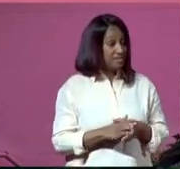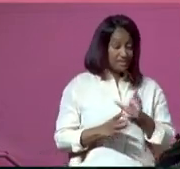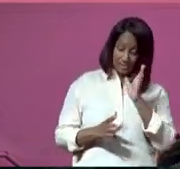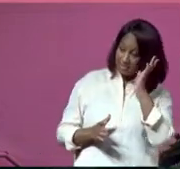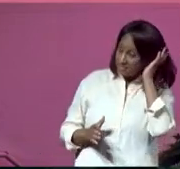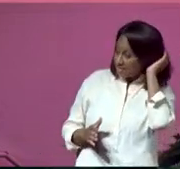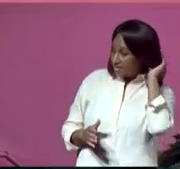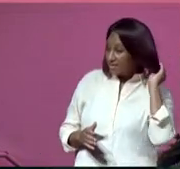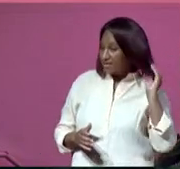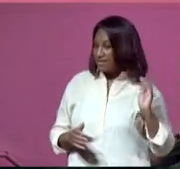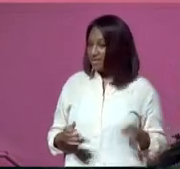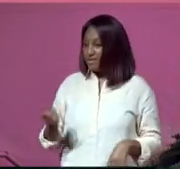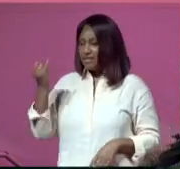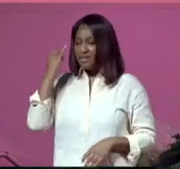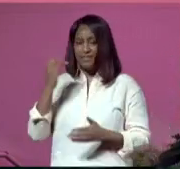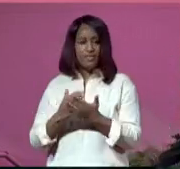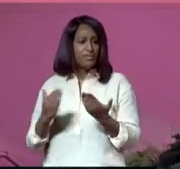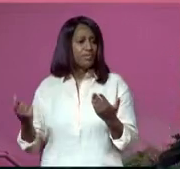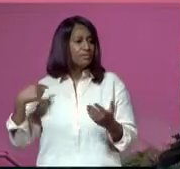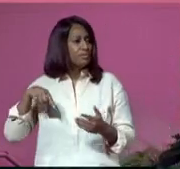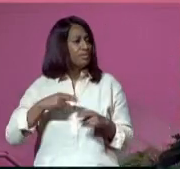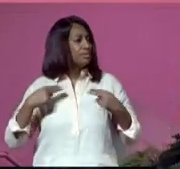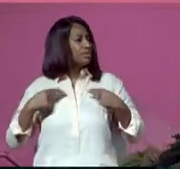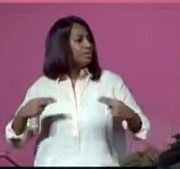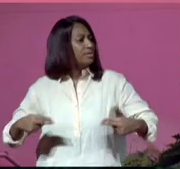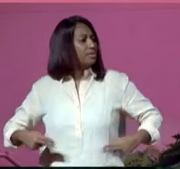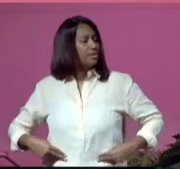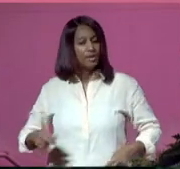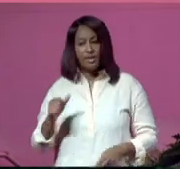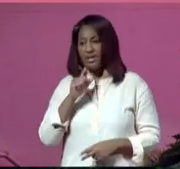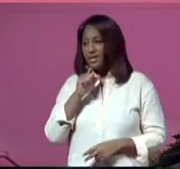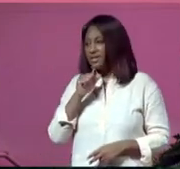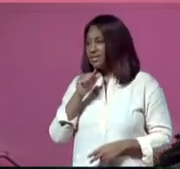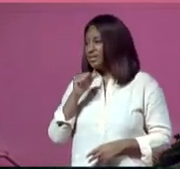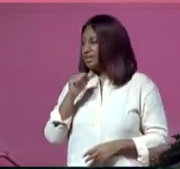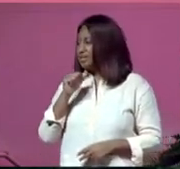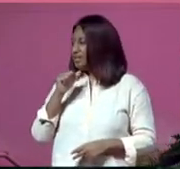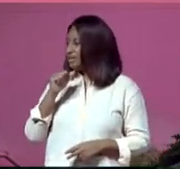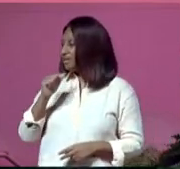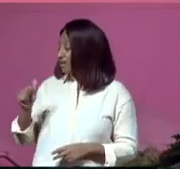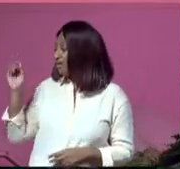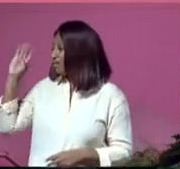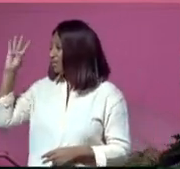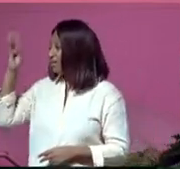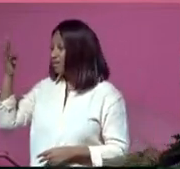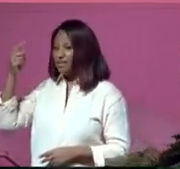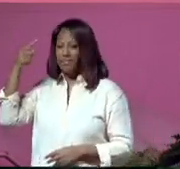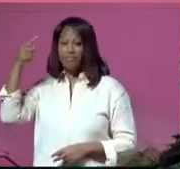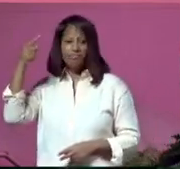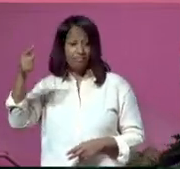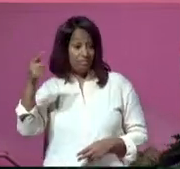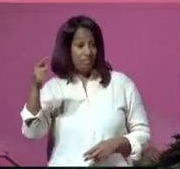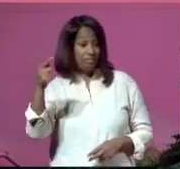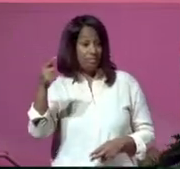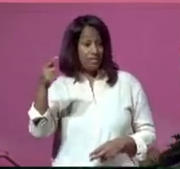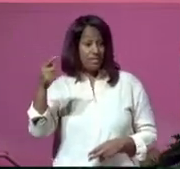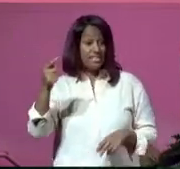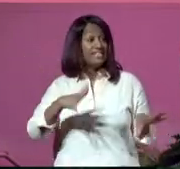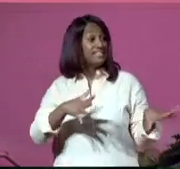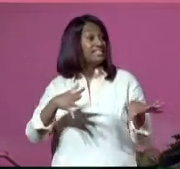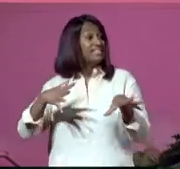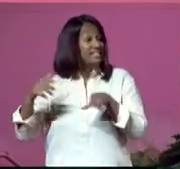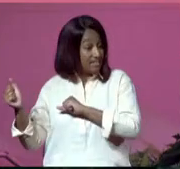If there is one thing that we as humans are not built for, it is